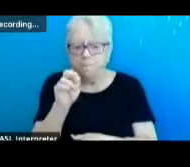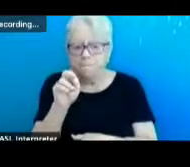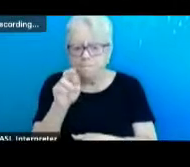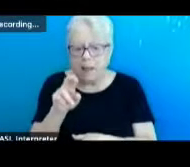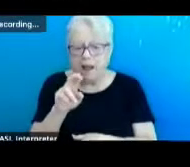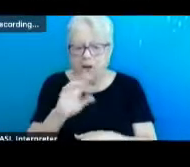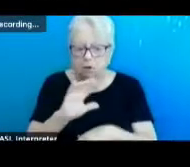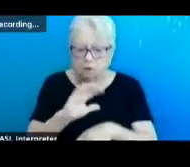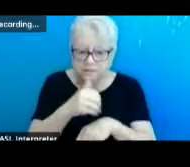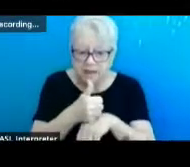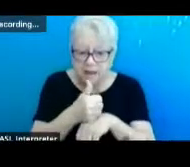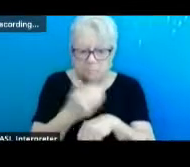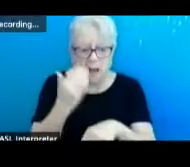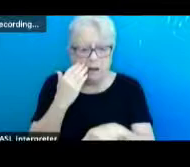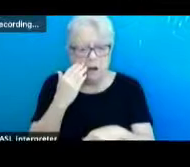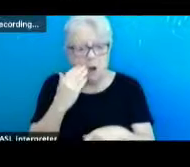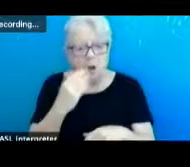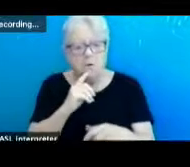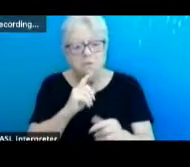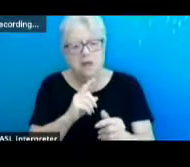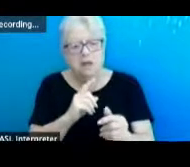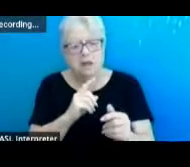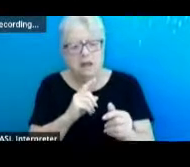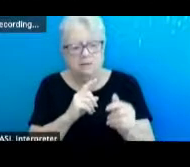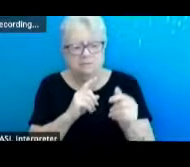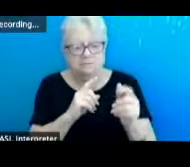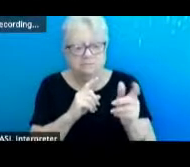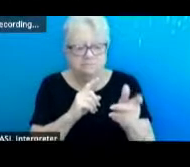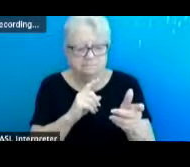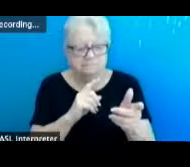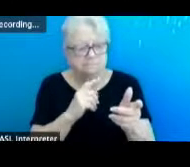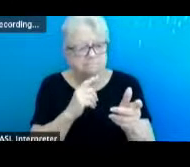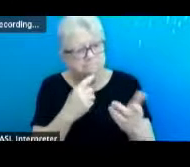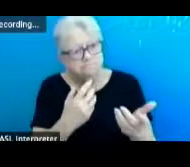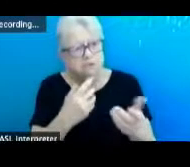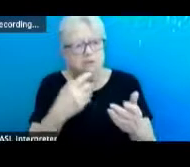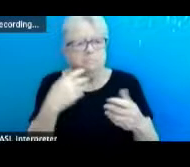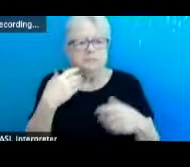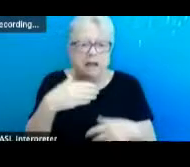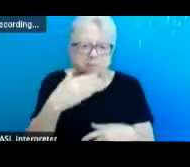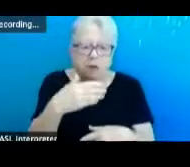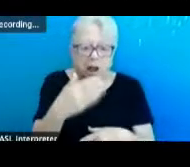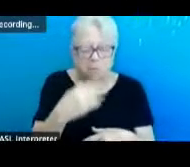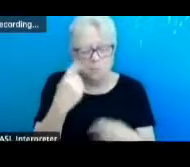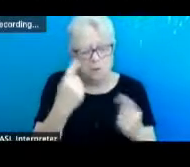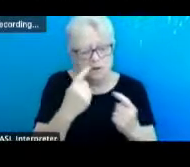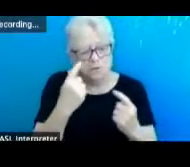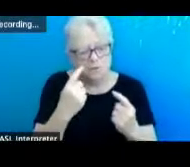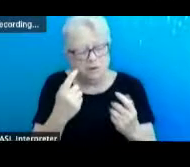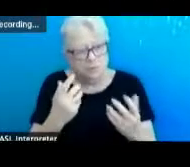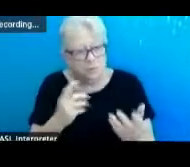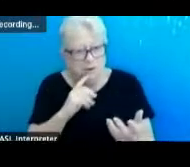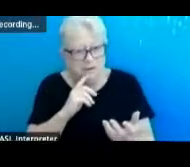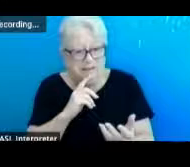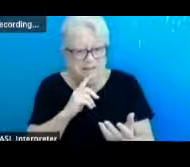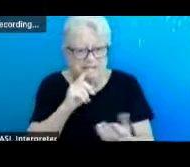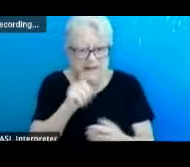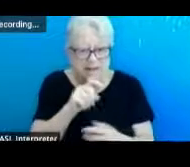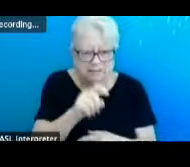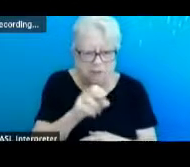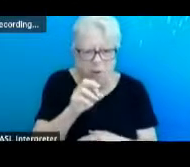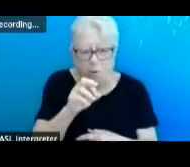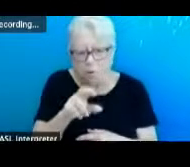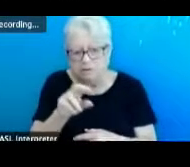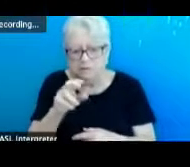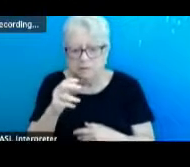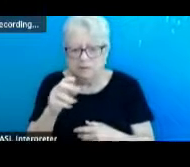members of their team, but from time to time, but sometimes I do wonder how necessary it is, or is it just an opportunity